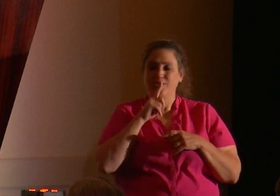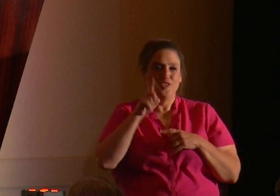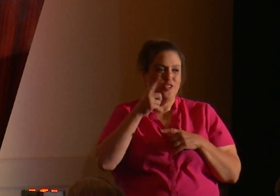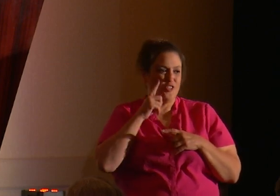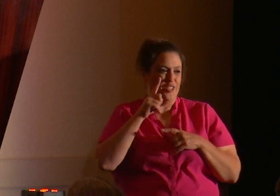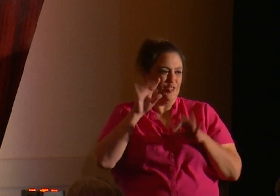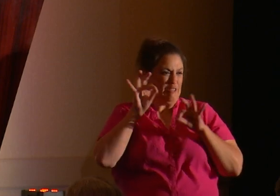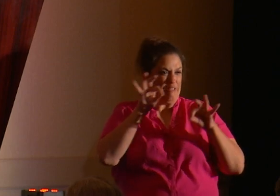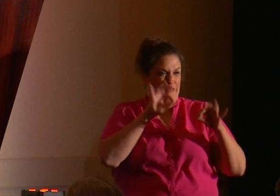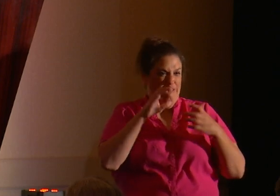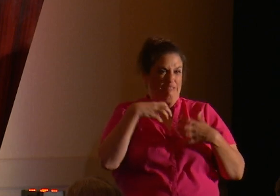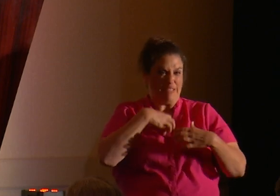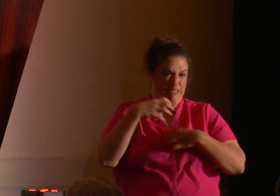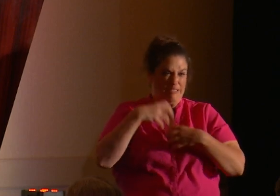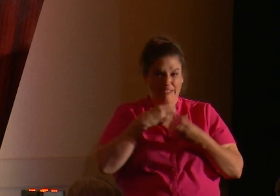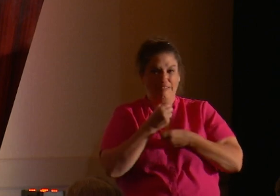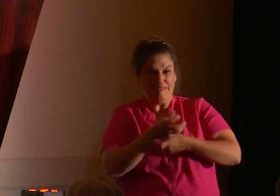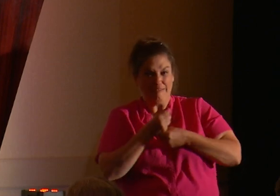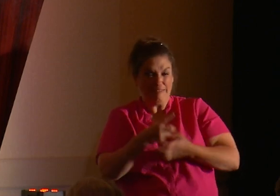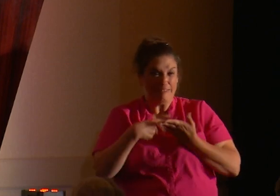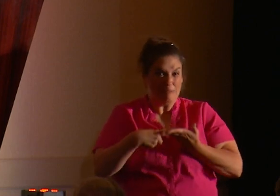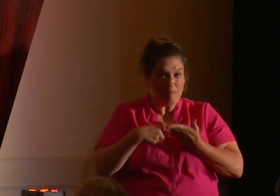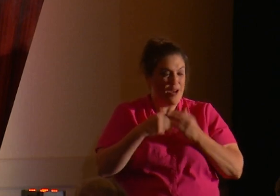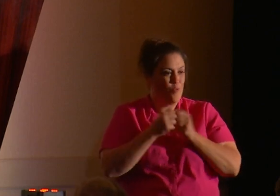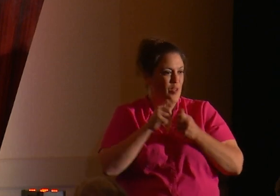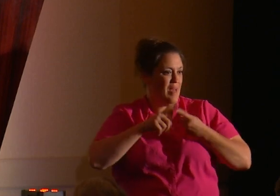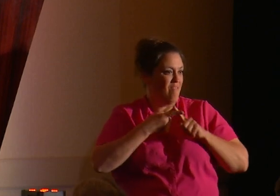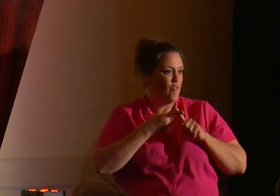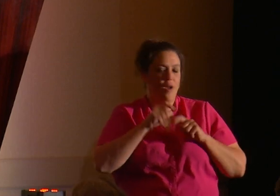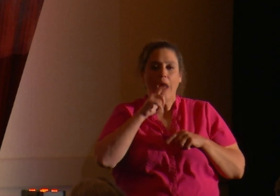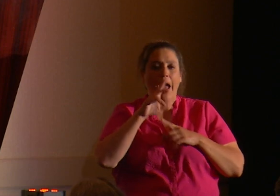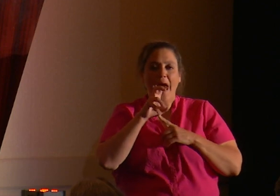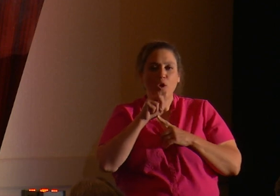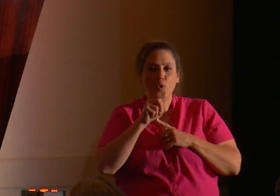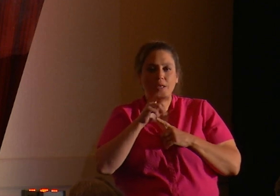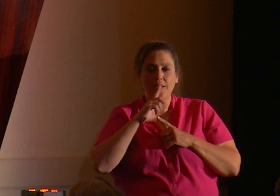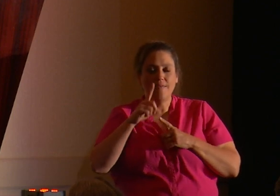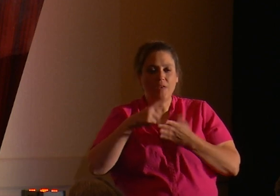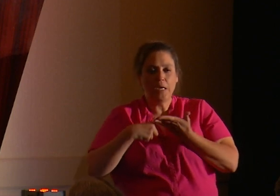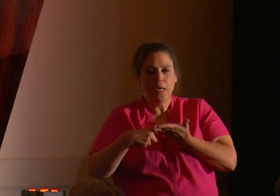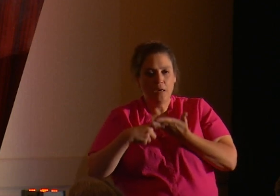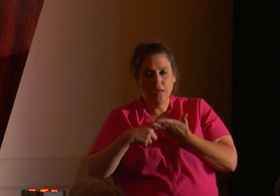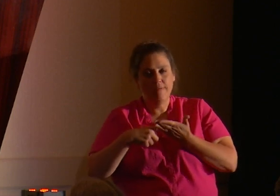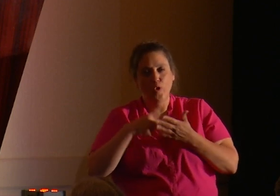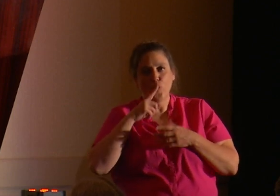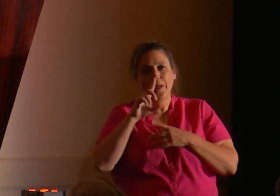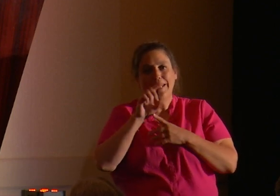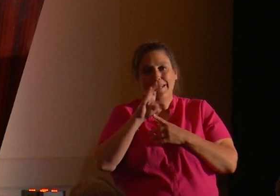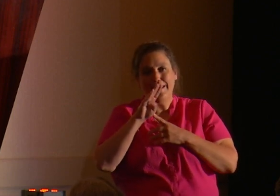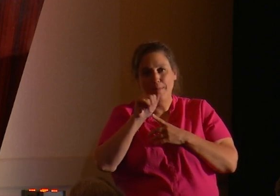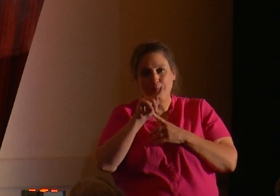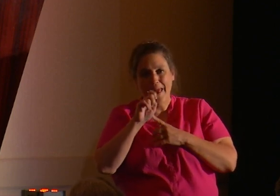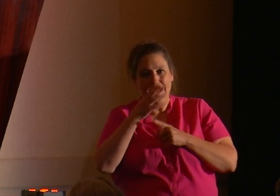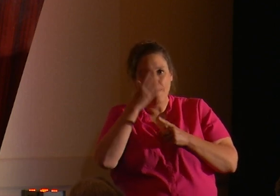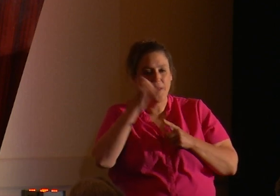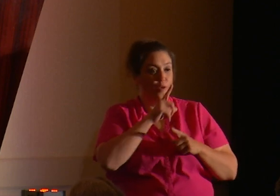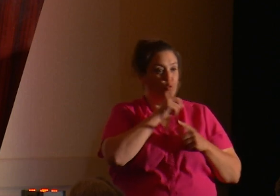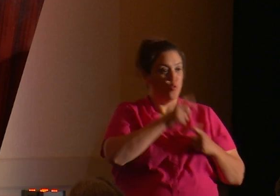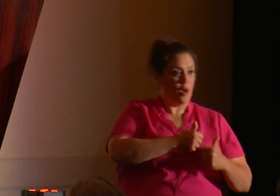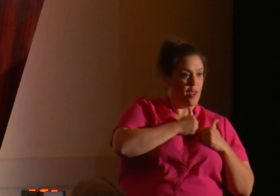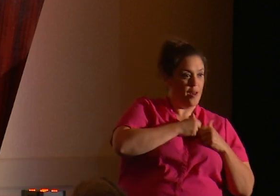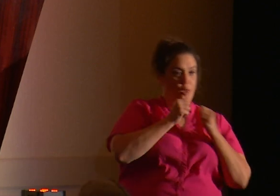possible. Debating my friends. I don't even debate. I don't believe in the debates because you can't debate reality with fantasy. That's impossible.